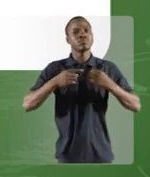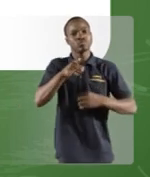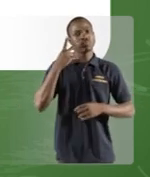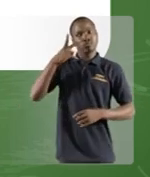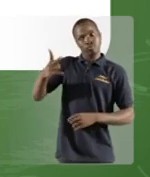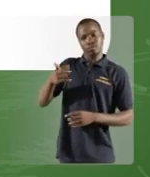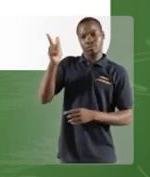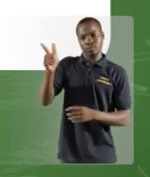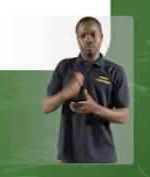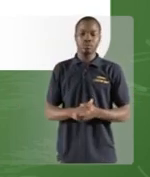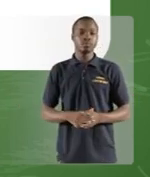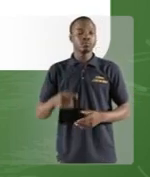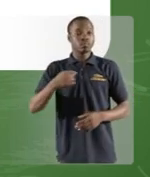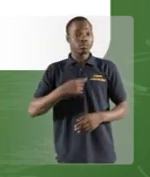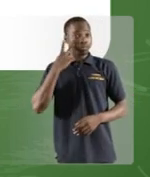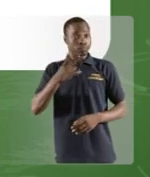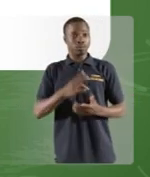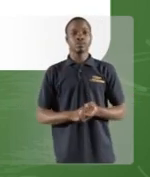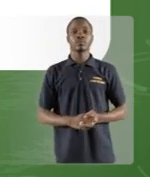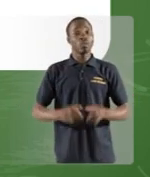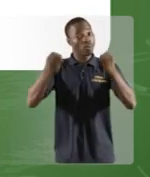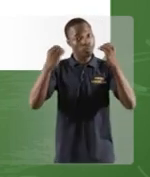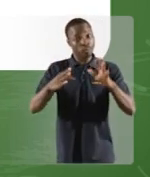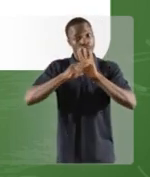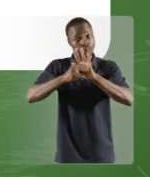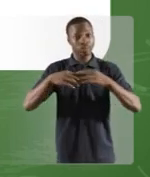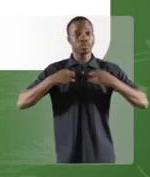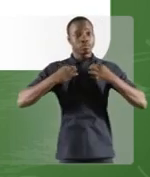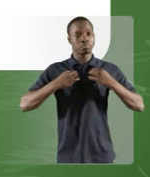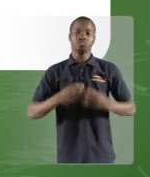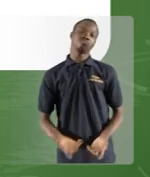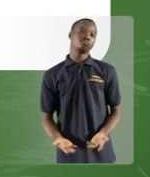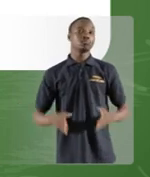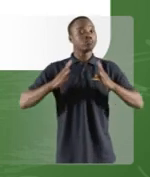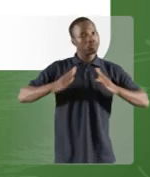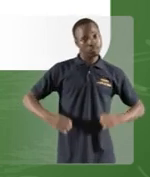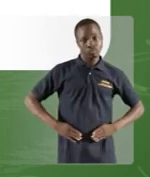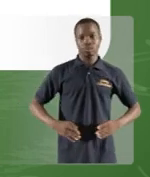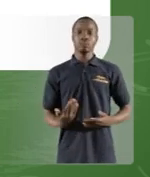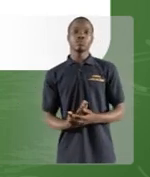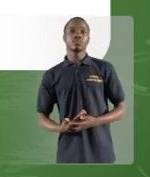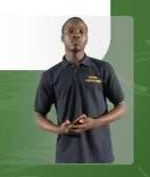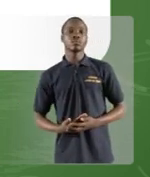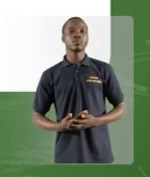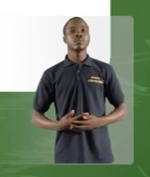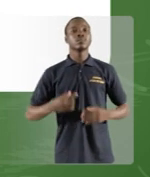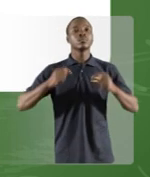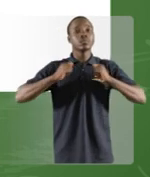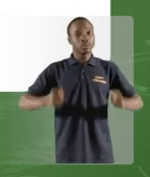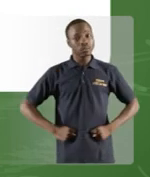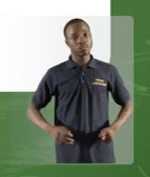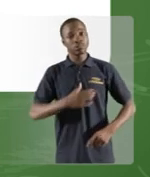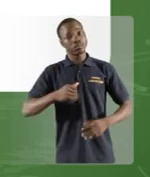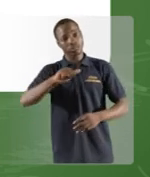I saw beautiful top models who paraded in African boubous, t-shirts and trousers.